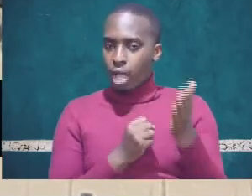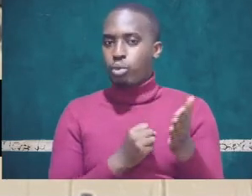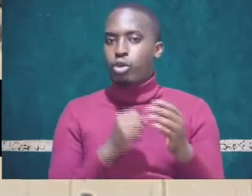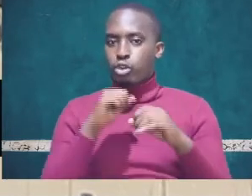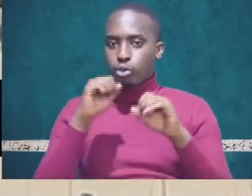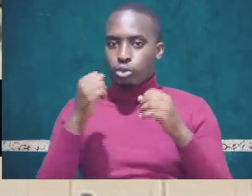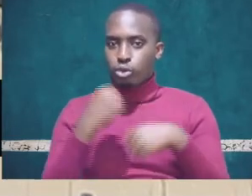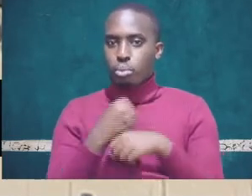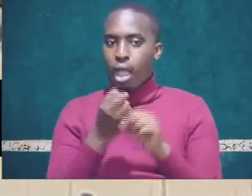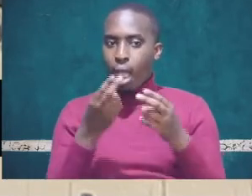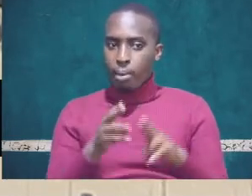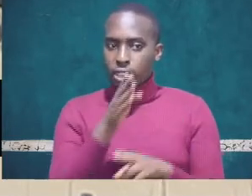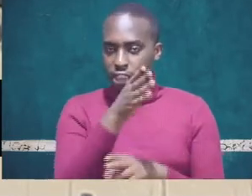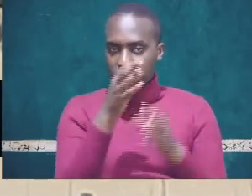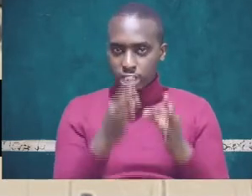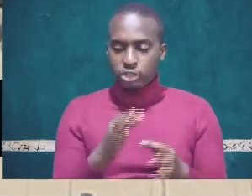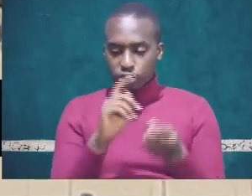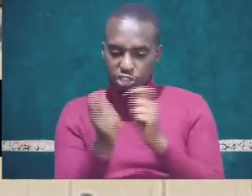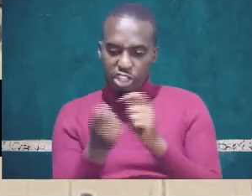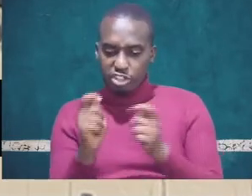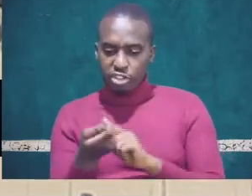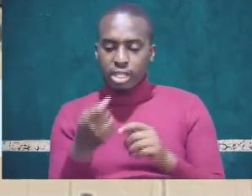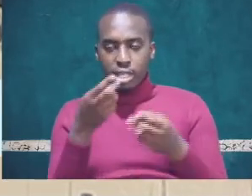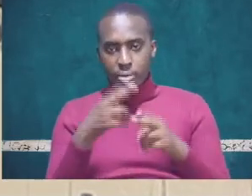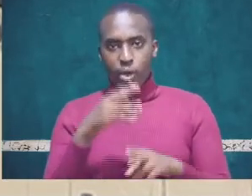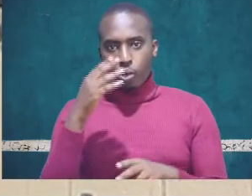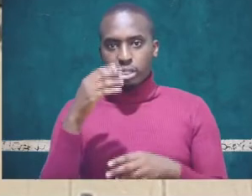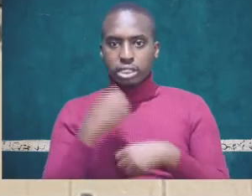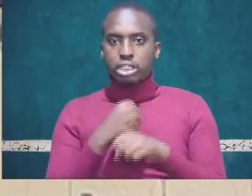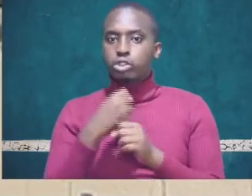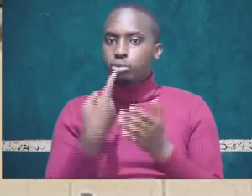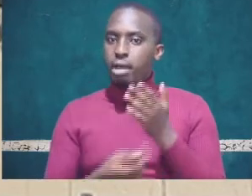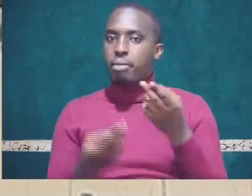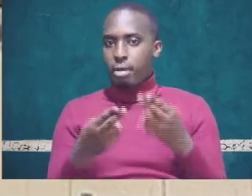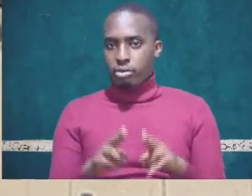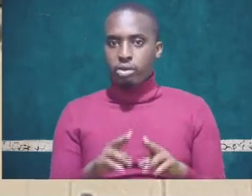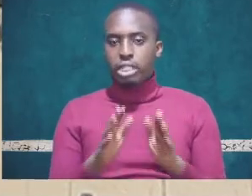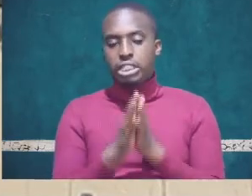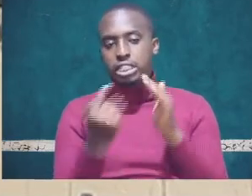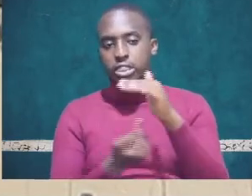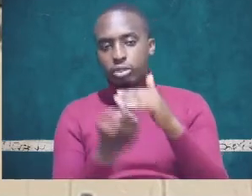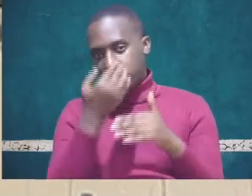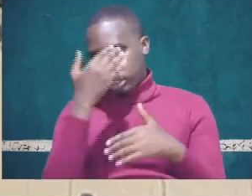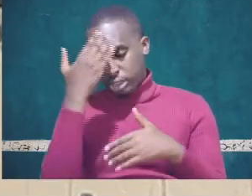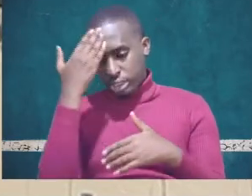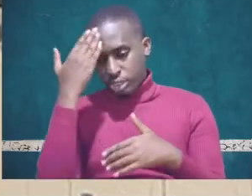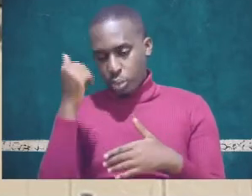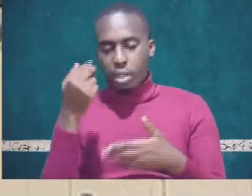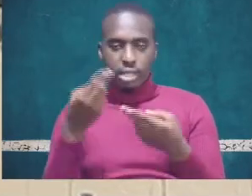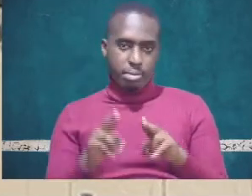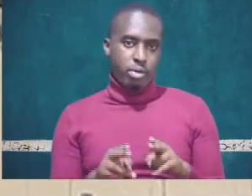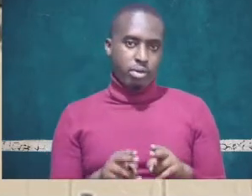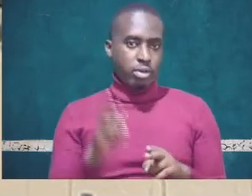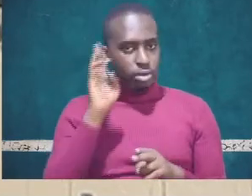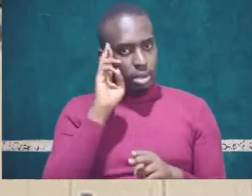to this scenario, this change, this situation? And what is this situation? An increase in demand. So remember how you